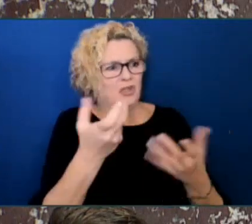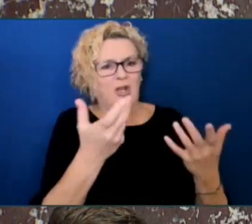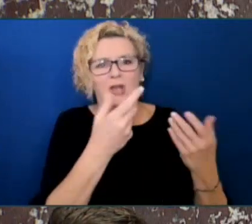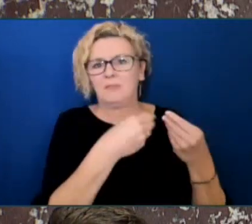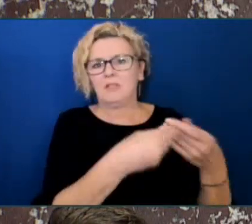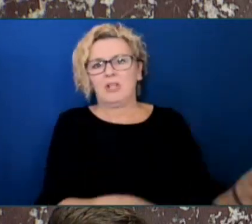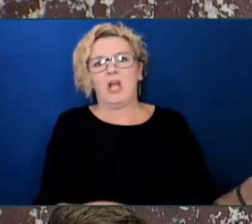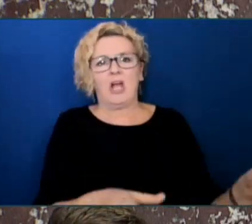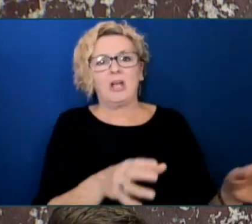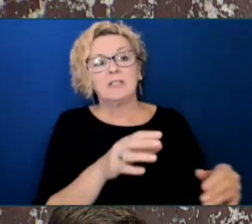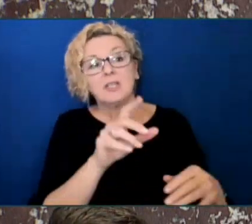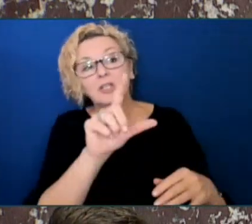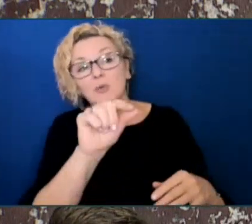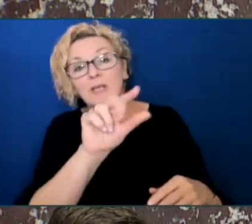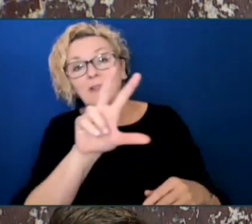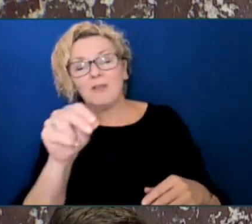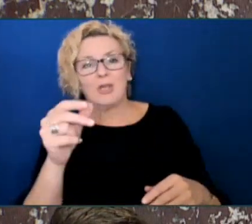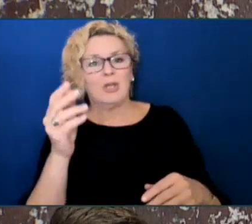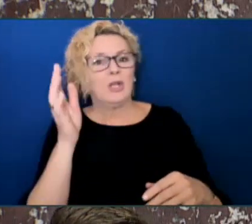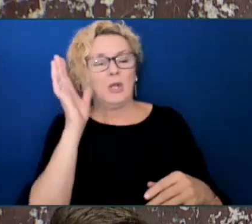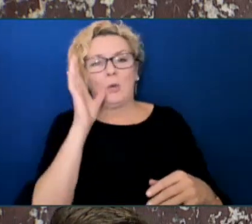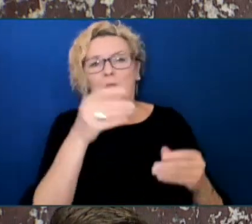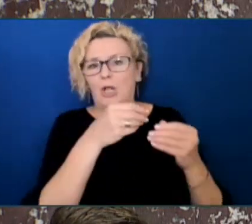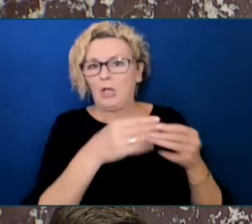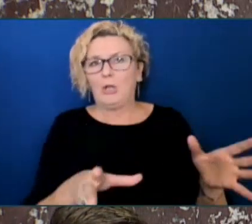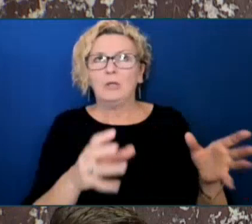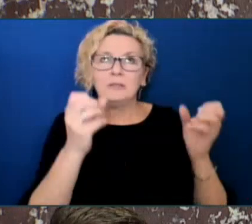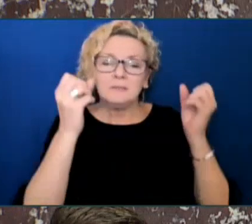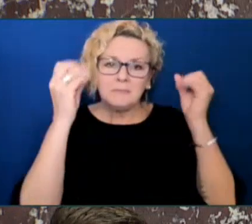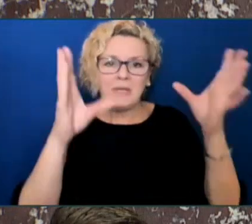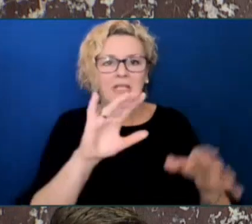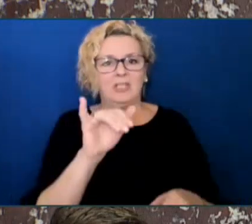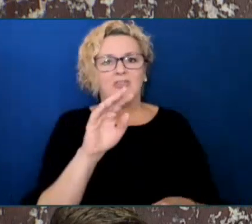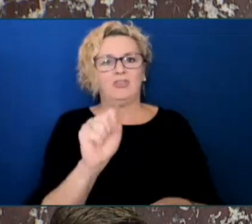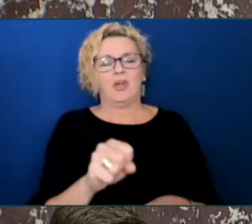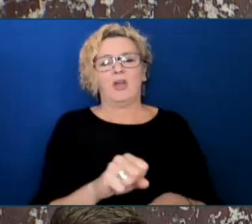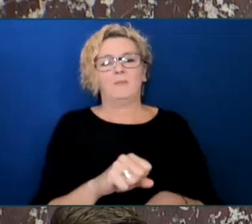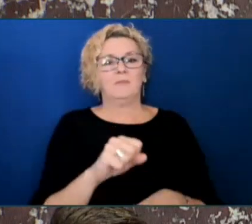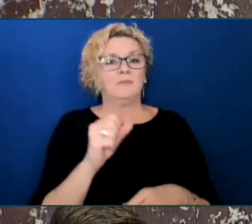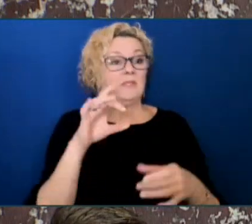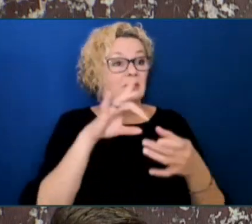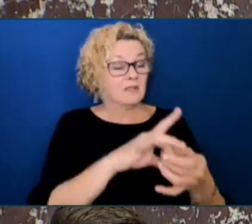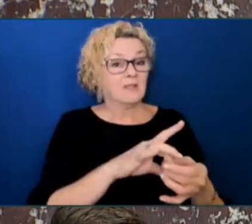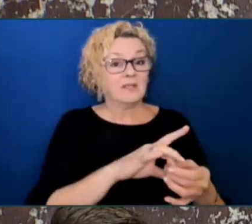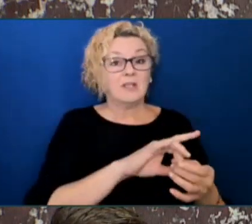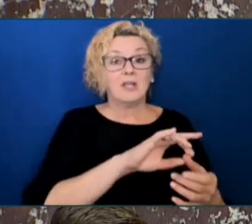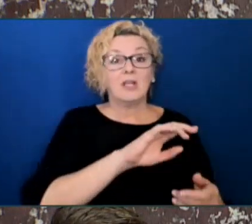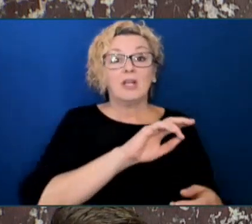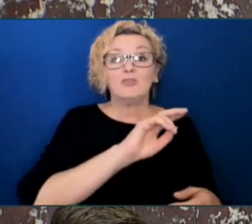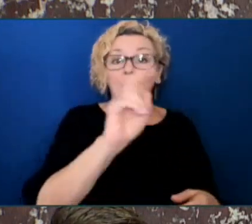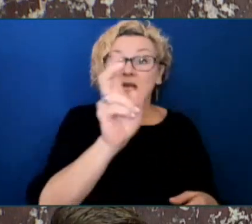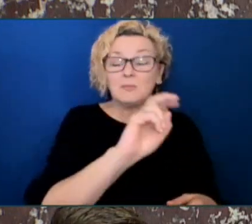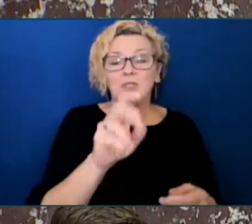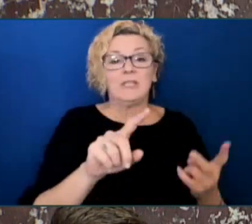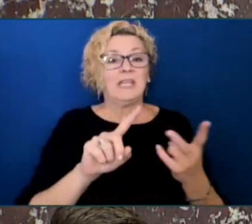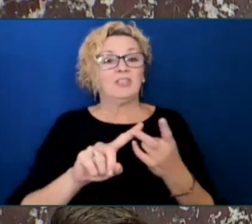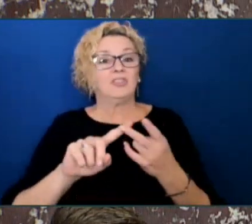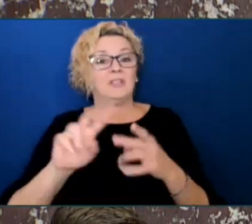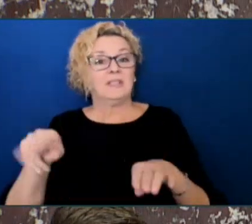20,000 jobs gone in transportation, Mr. Speaker, over 10,000 jobs gone in natural resource industries, and